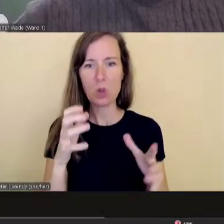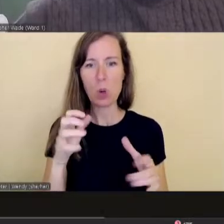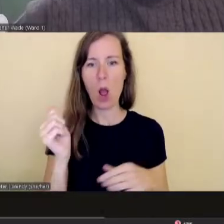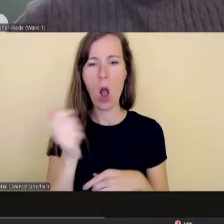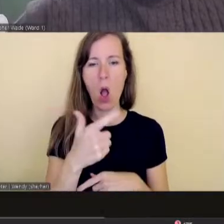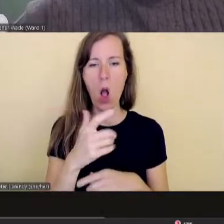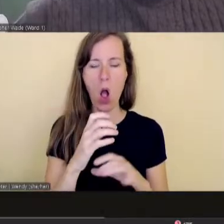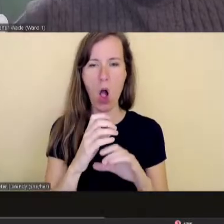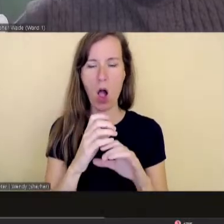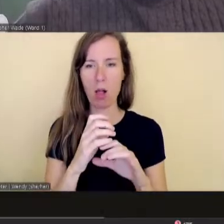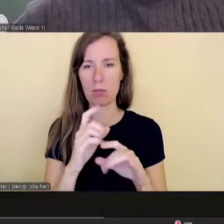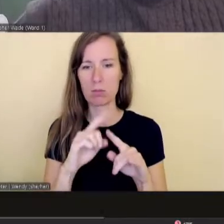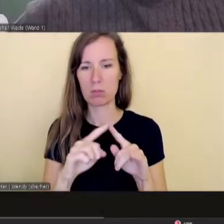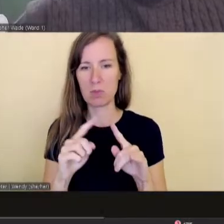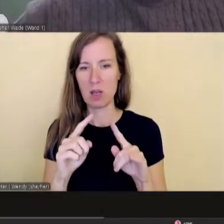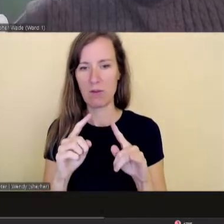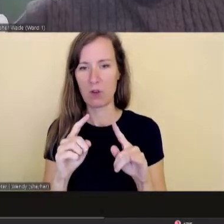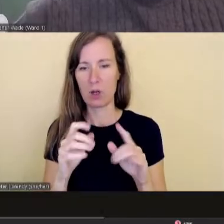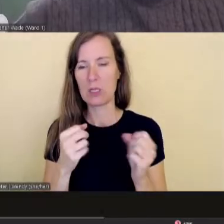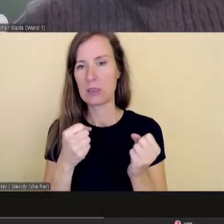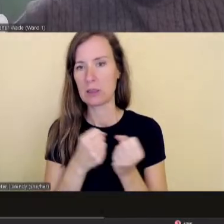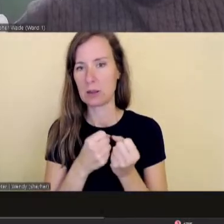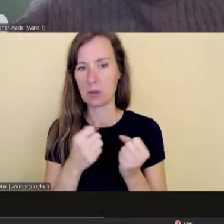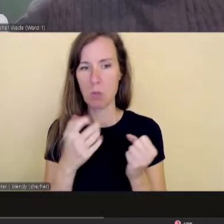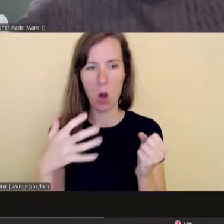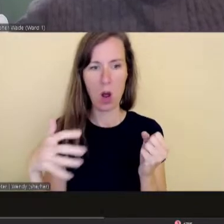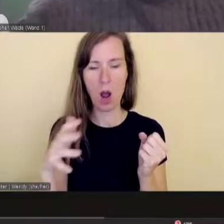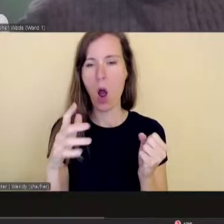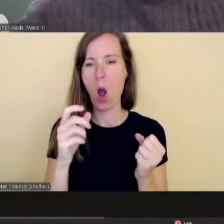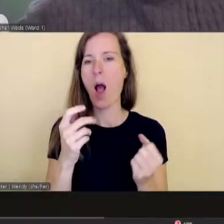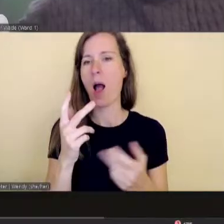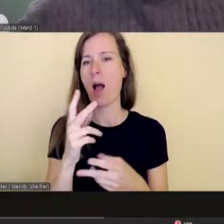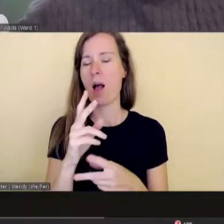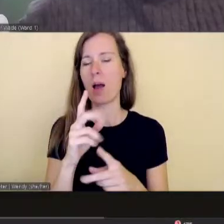there in their designated location.